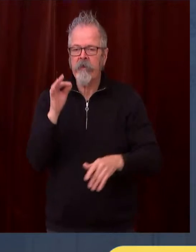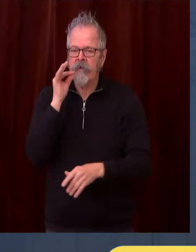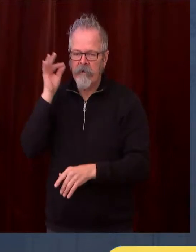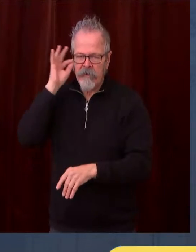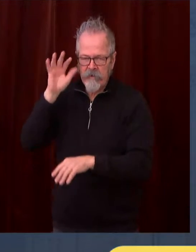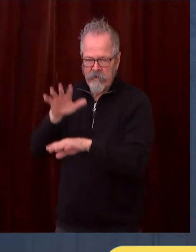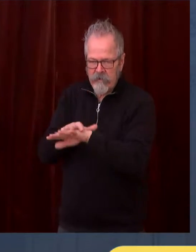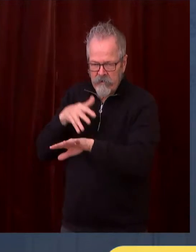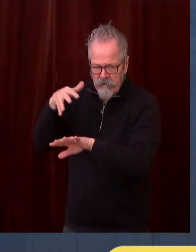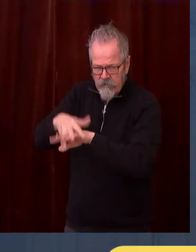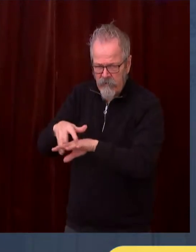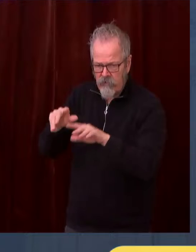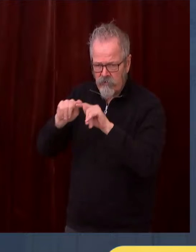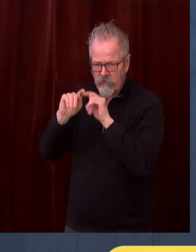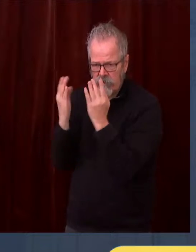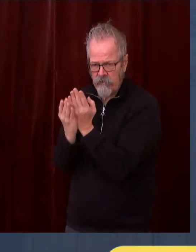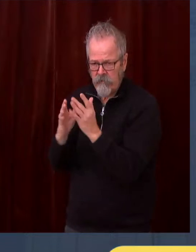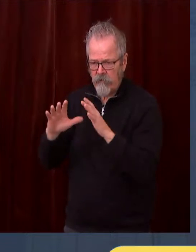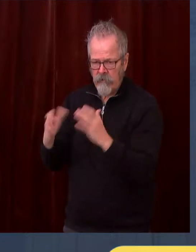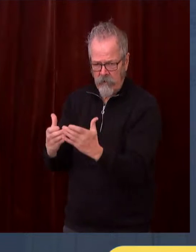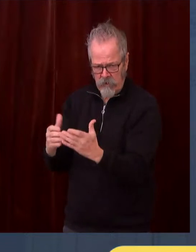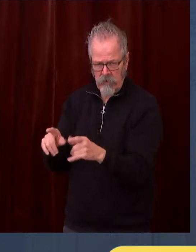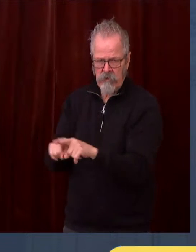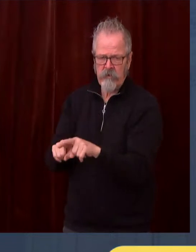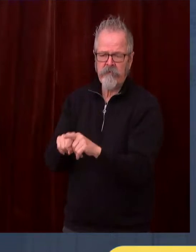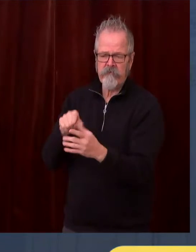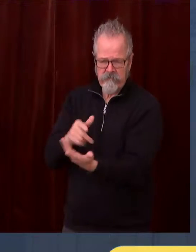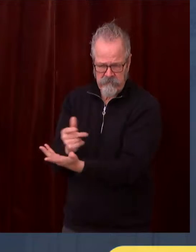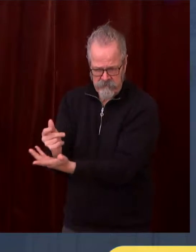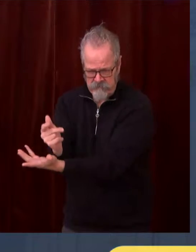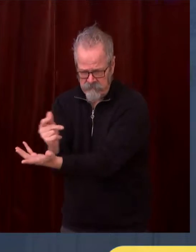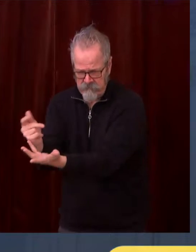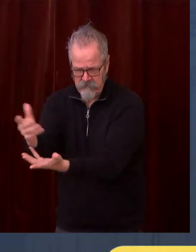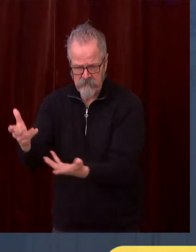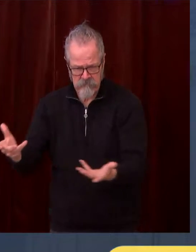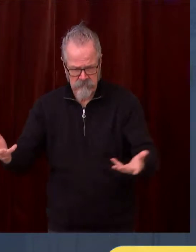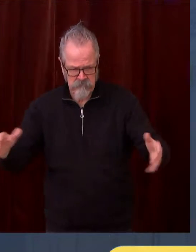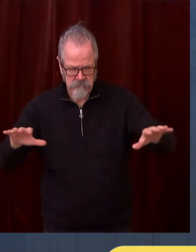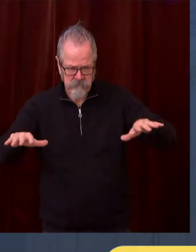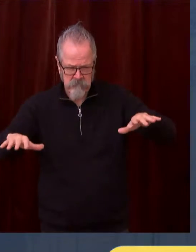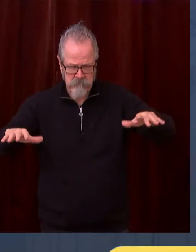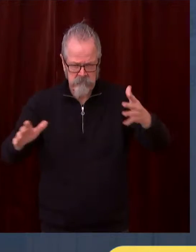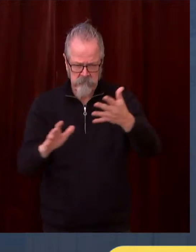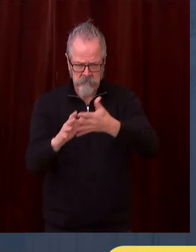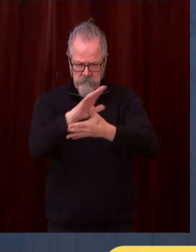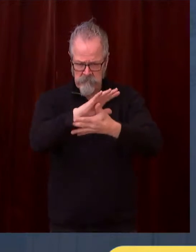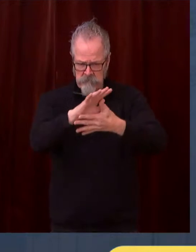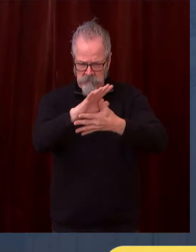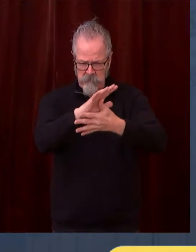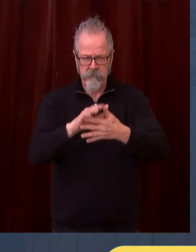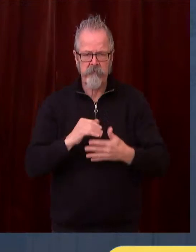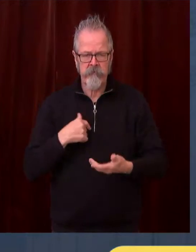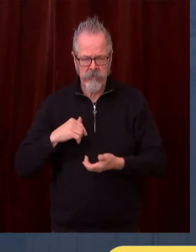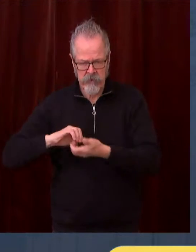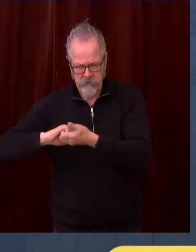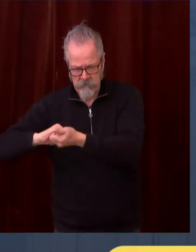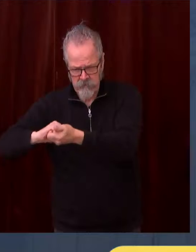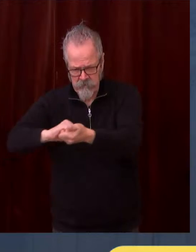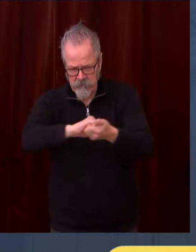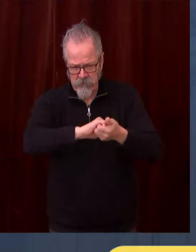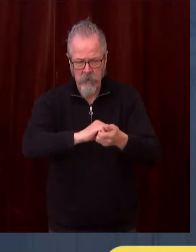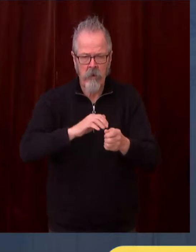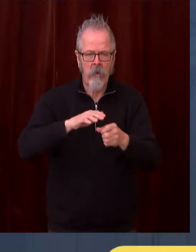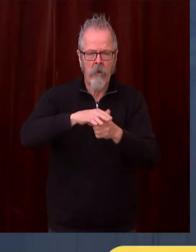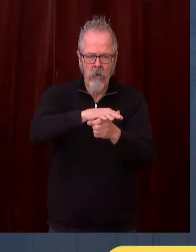both locally and in our state efforts. This is a crucial moment. We have been waiting for months for